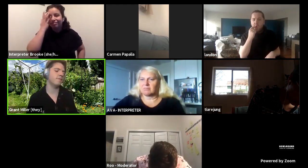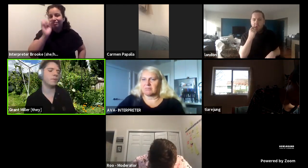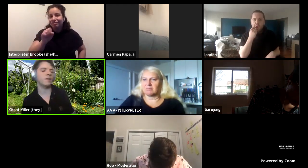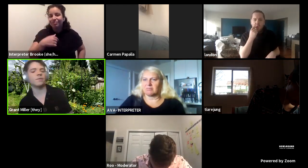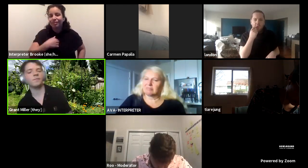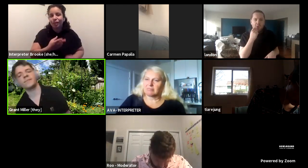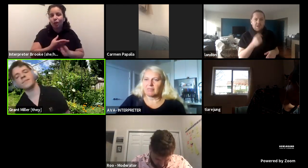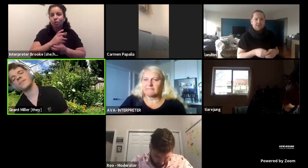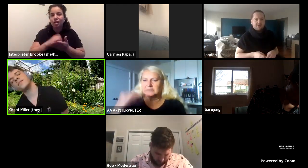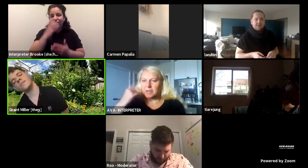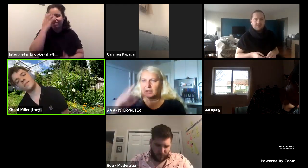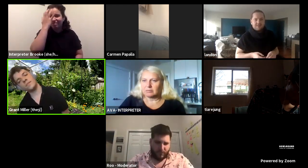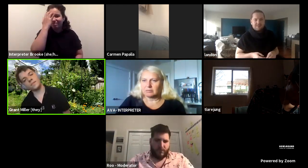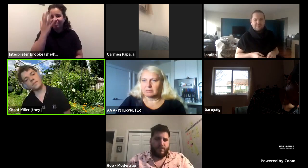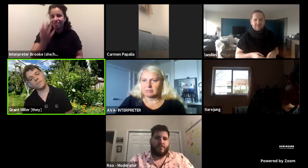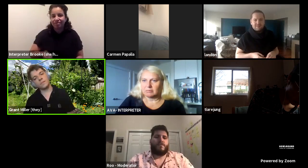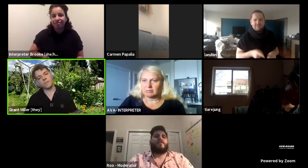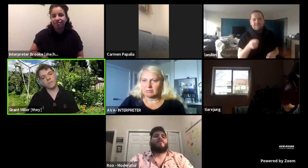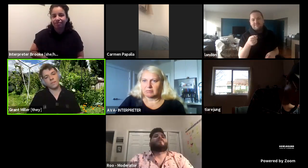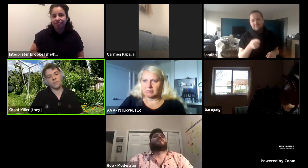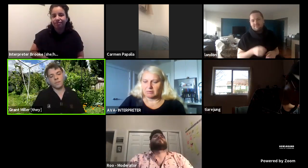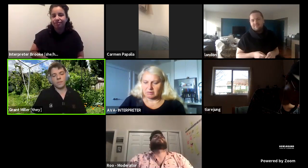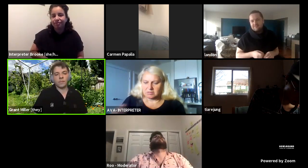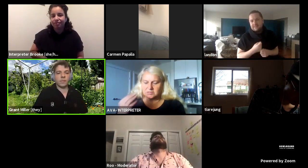taste, smell?